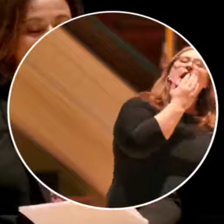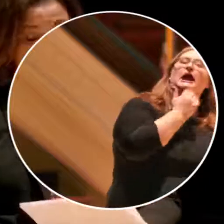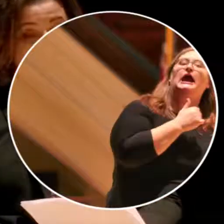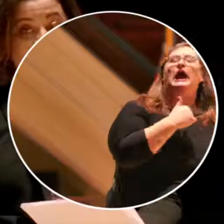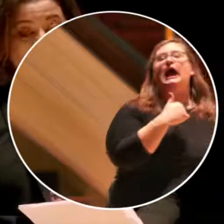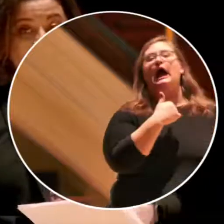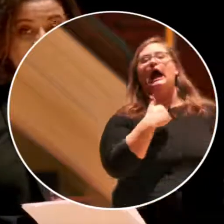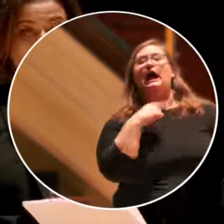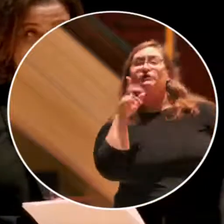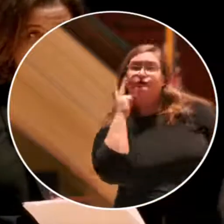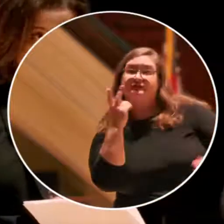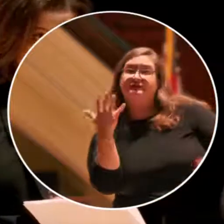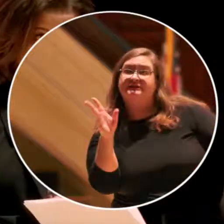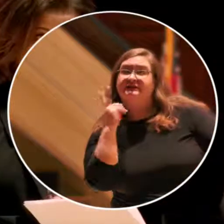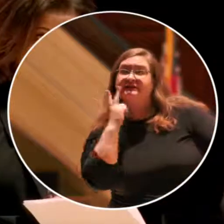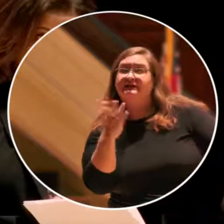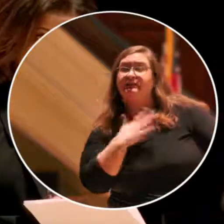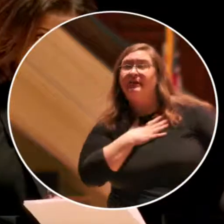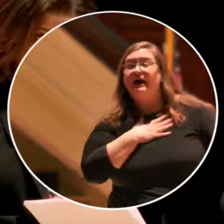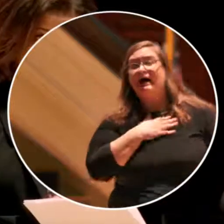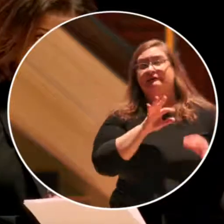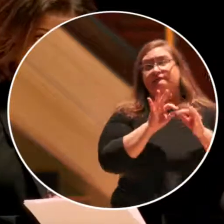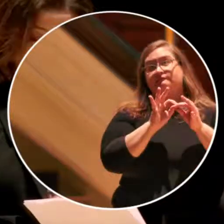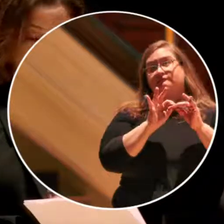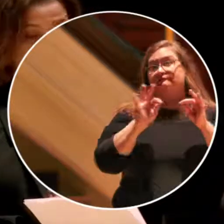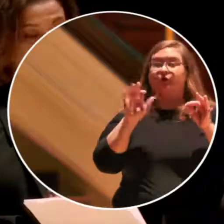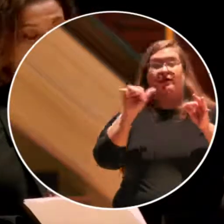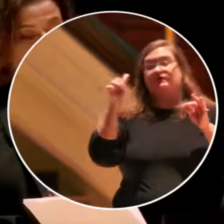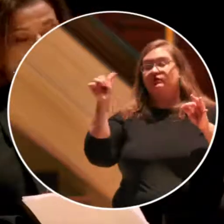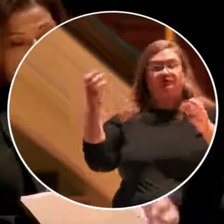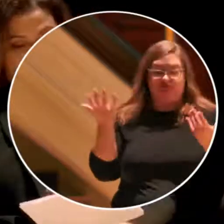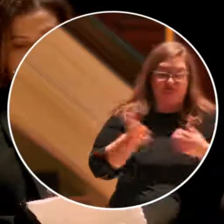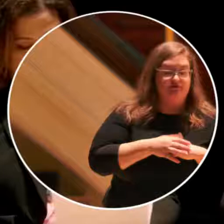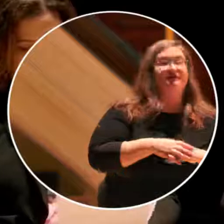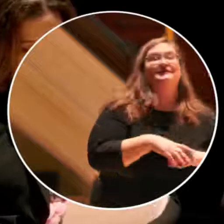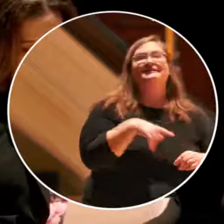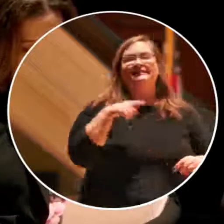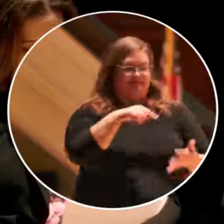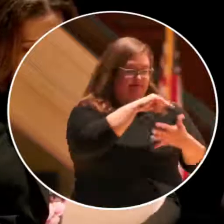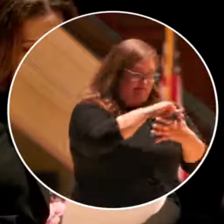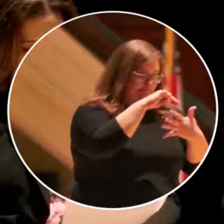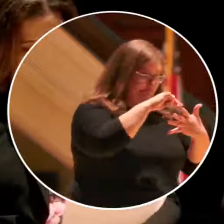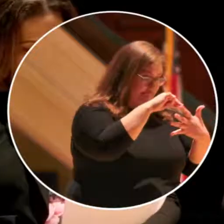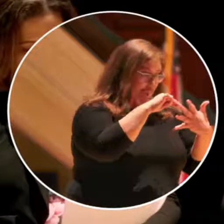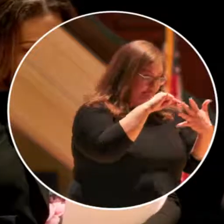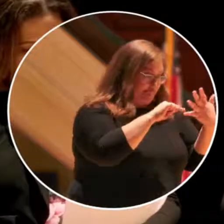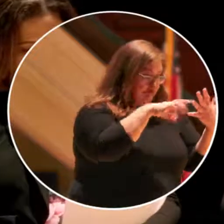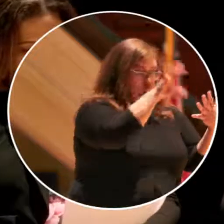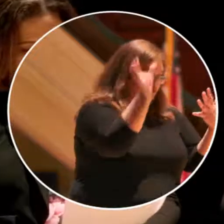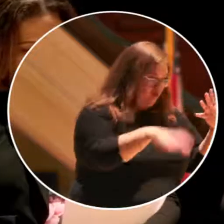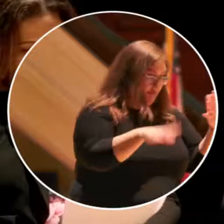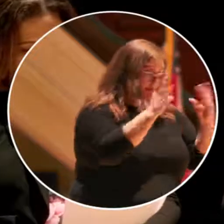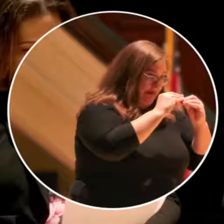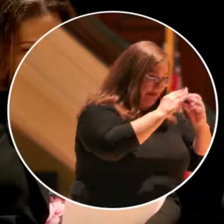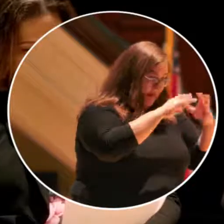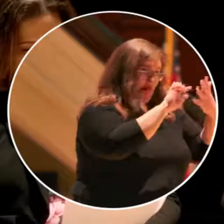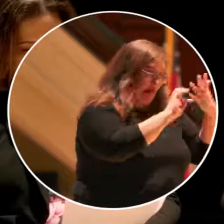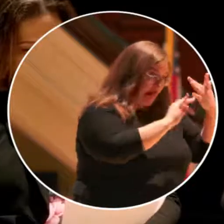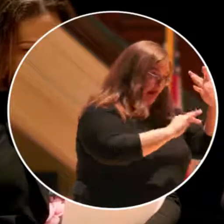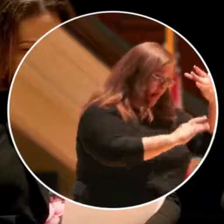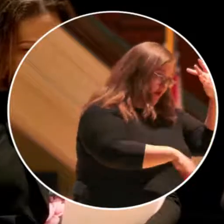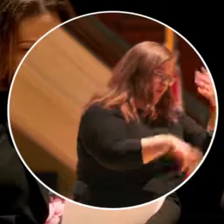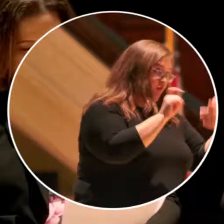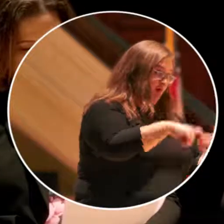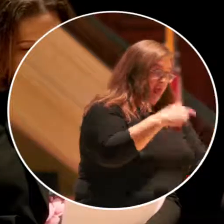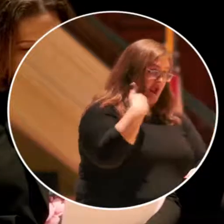again. Baby cries, teething, diapers, this meeting, this Zoom. Miss Trawick, we need you to get